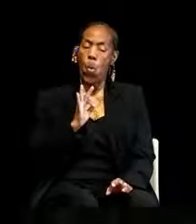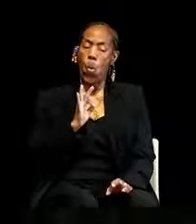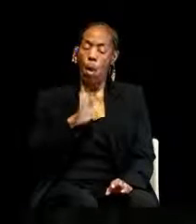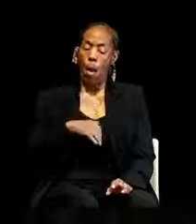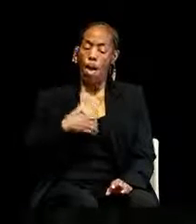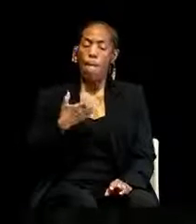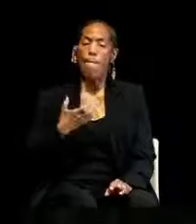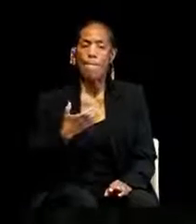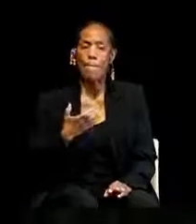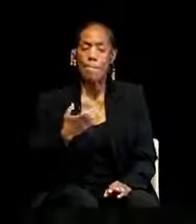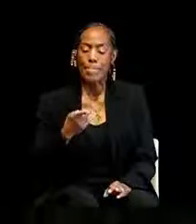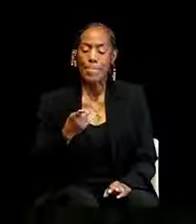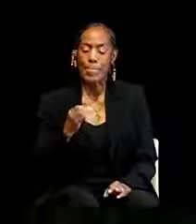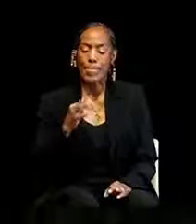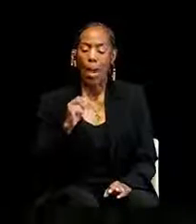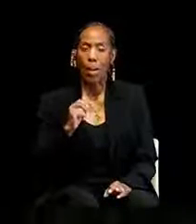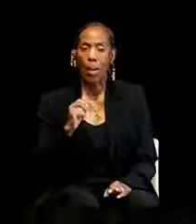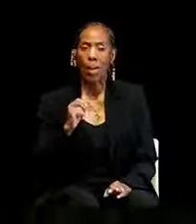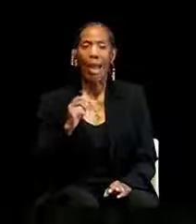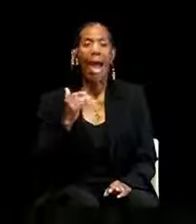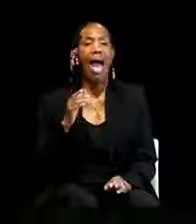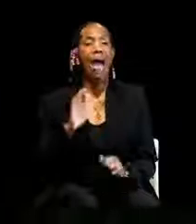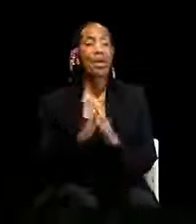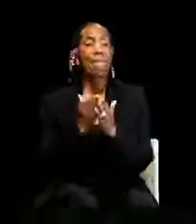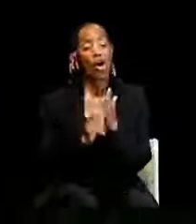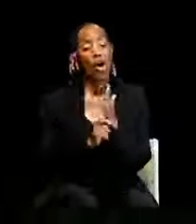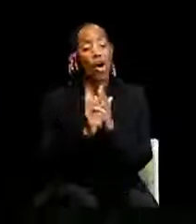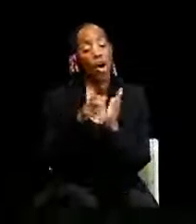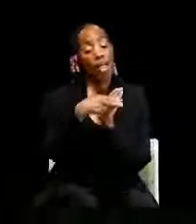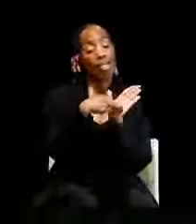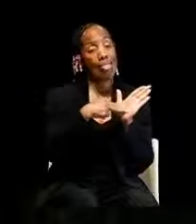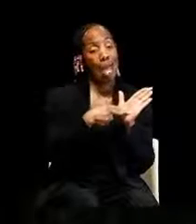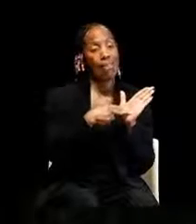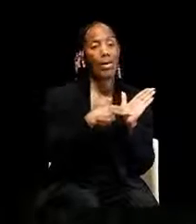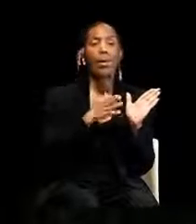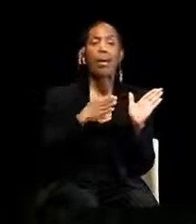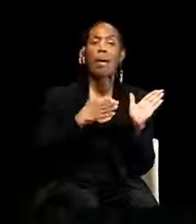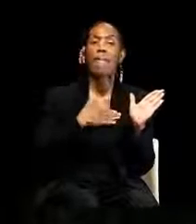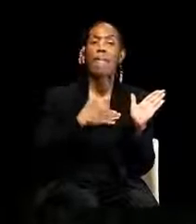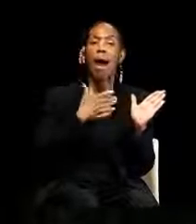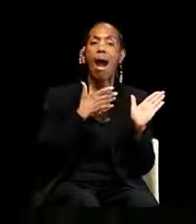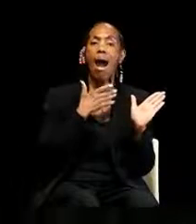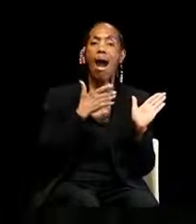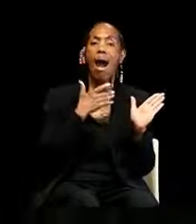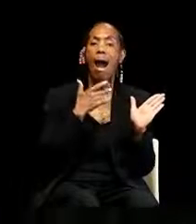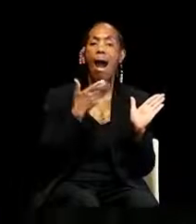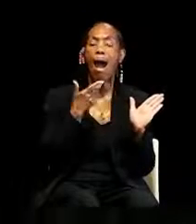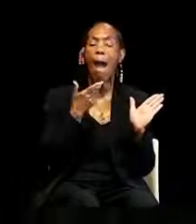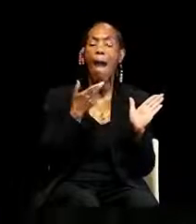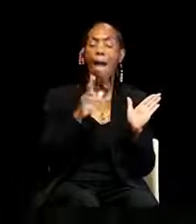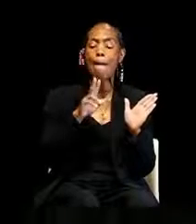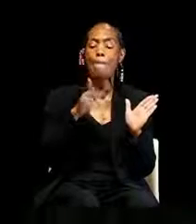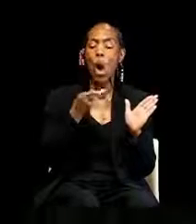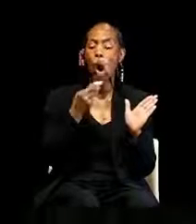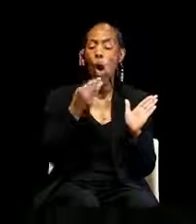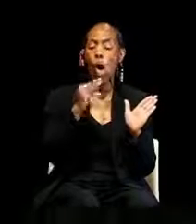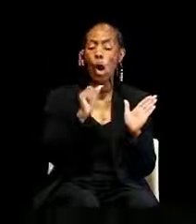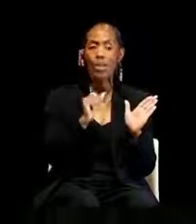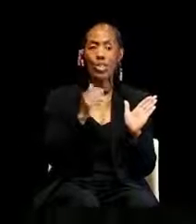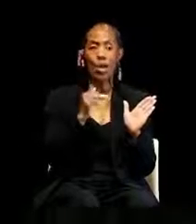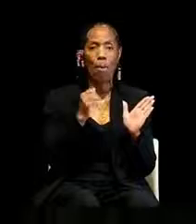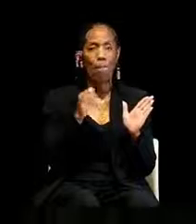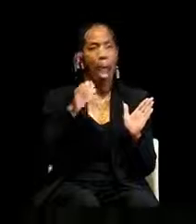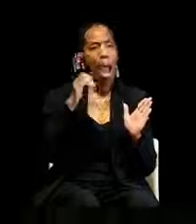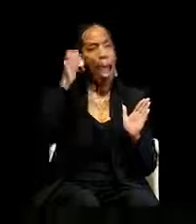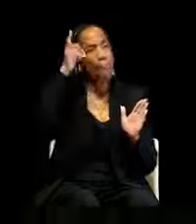Best Poems Ever. And so my little brother saw those collections and said, you haven't changed.